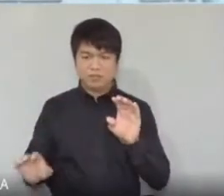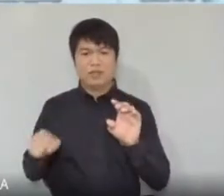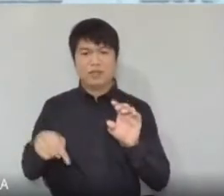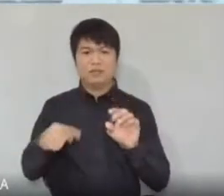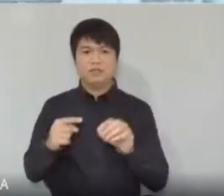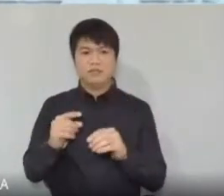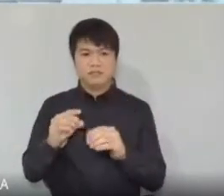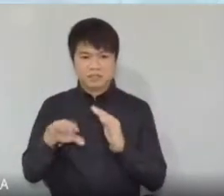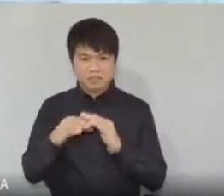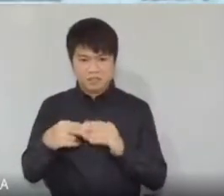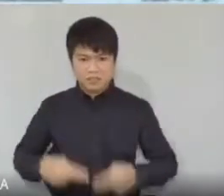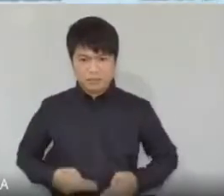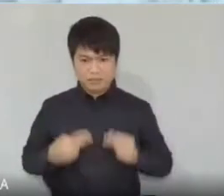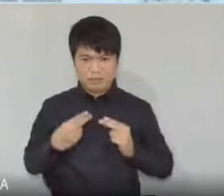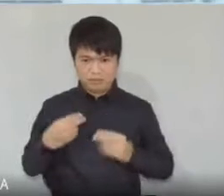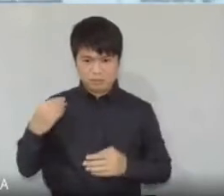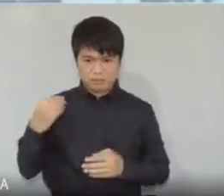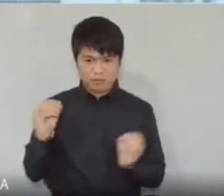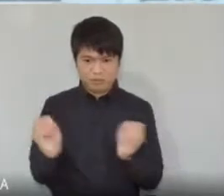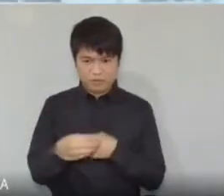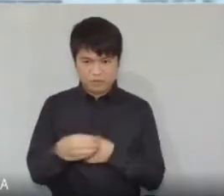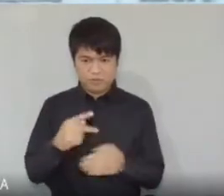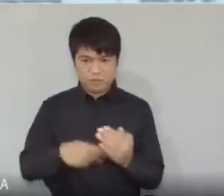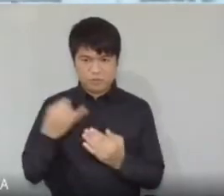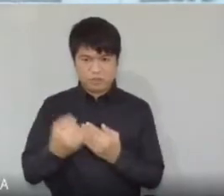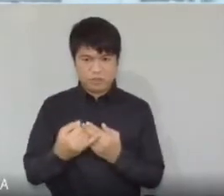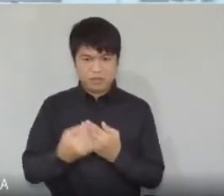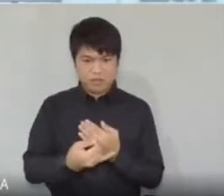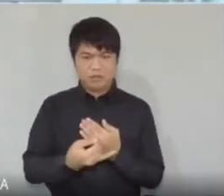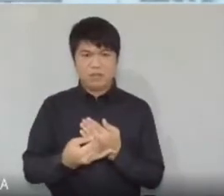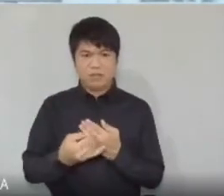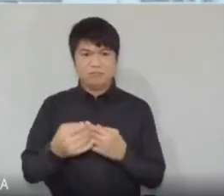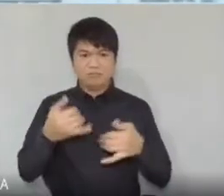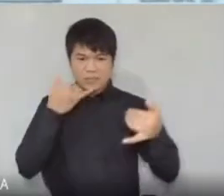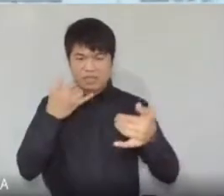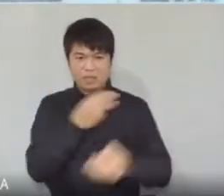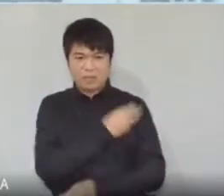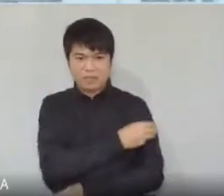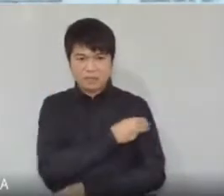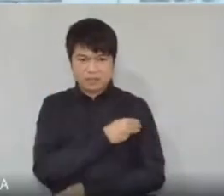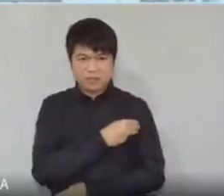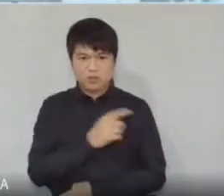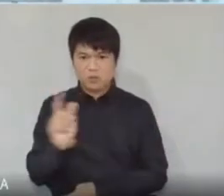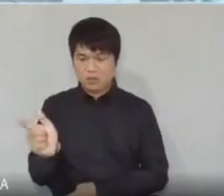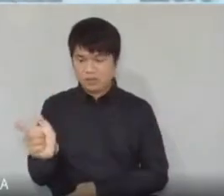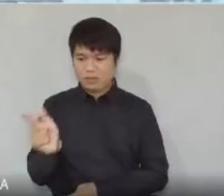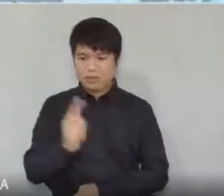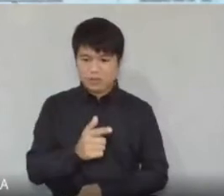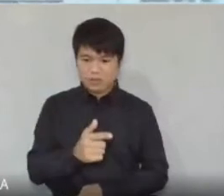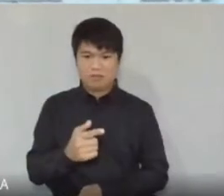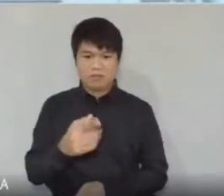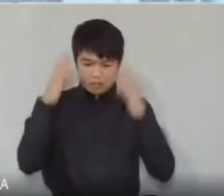announced for the ECQ, our city had been prepared of the telemedicine. Yes, we